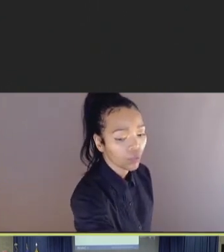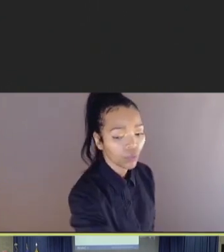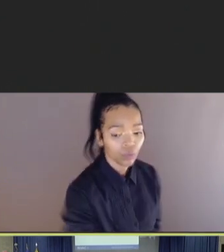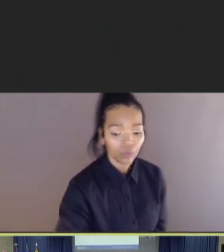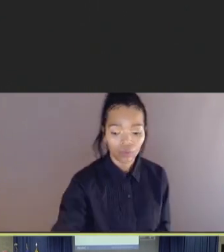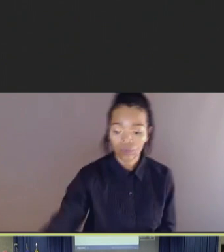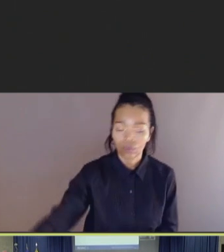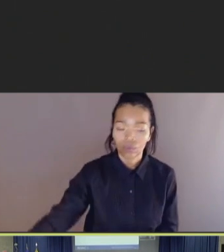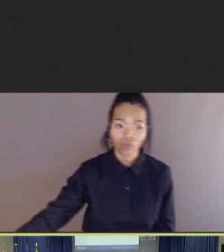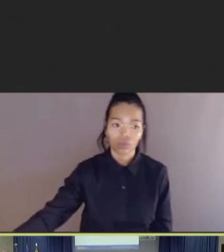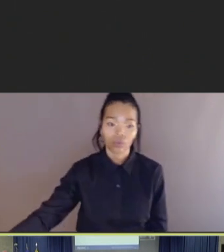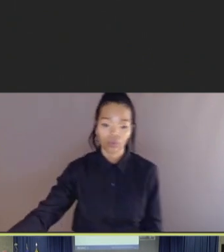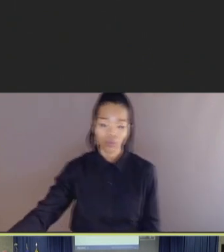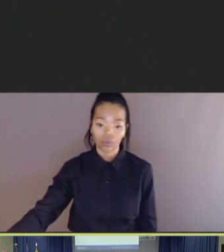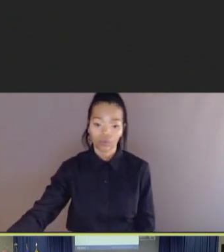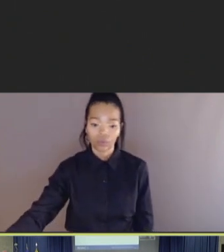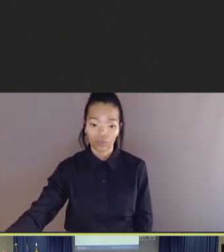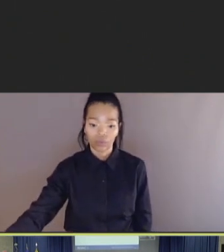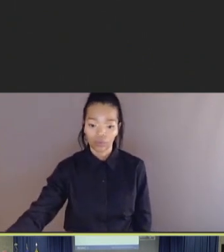Good thought.